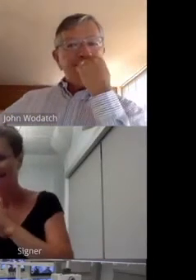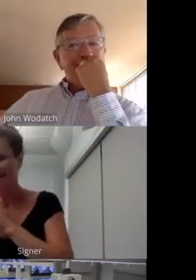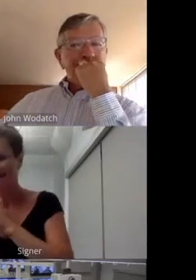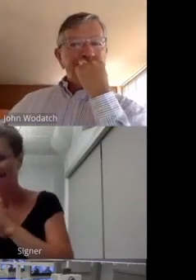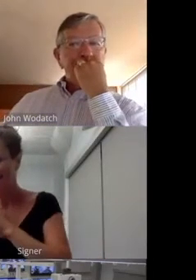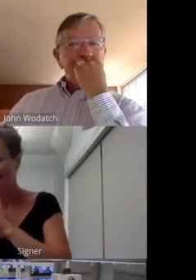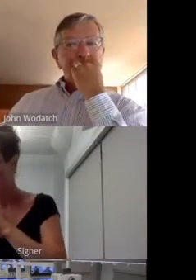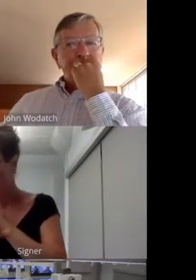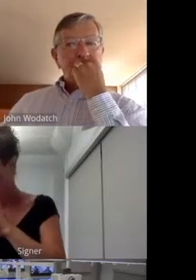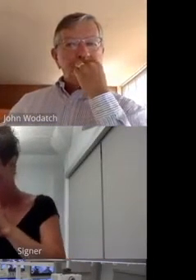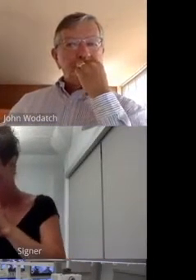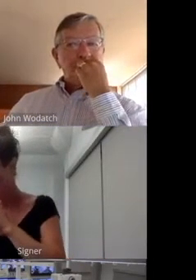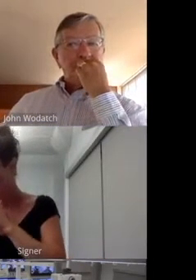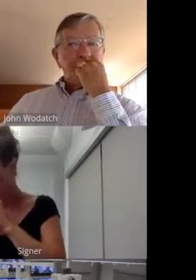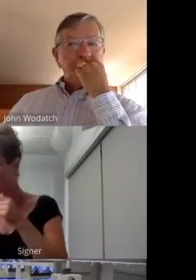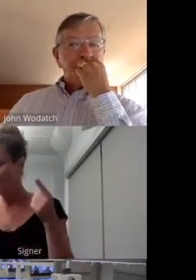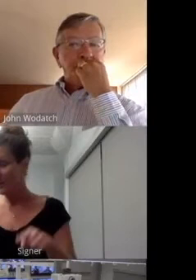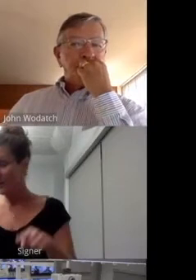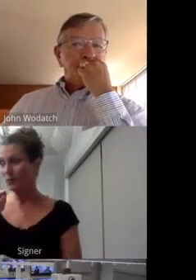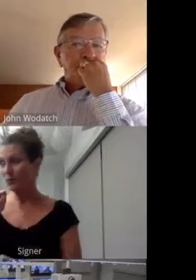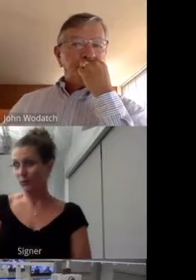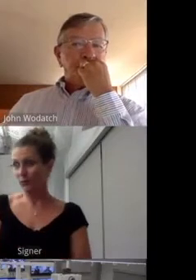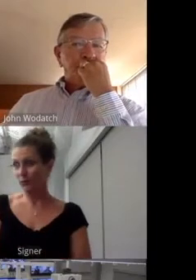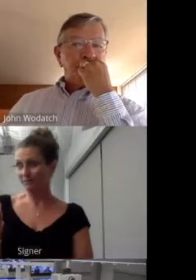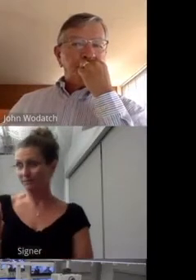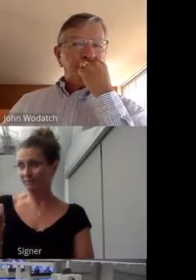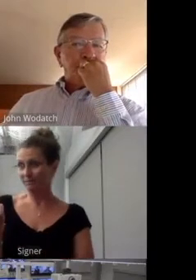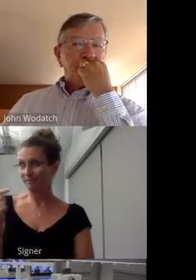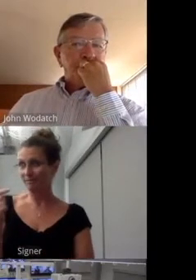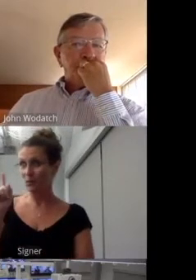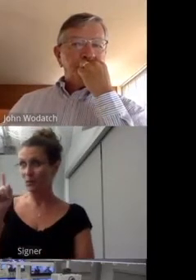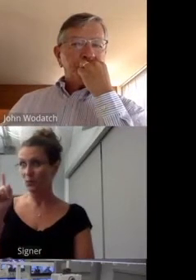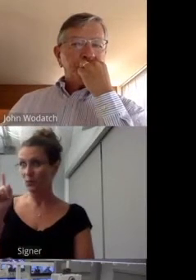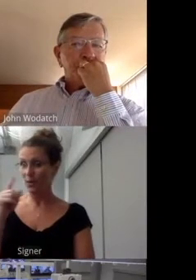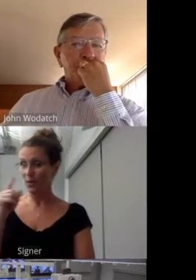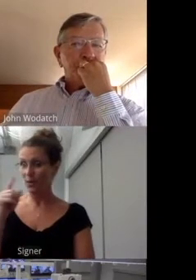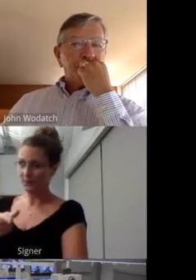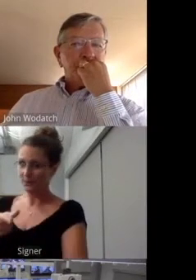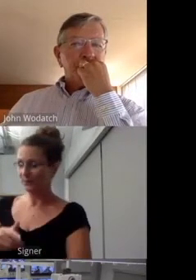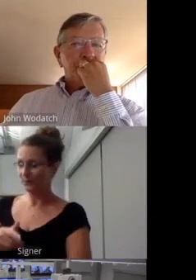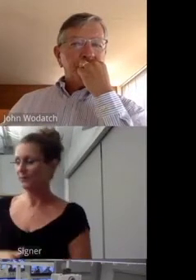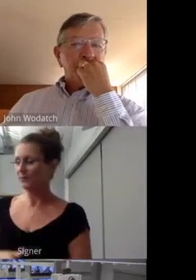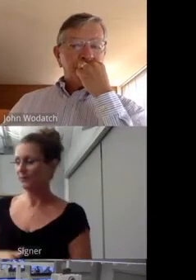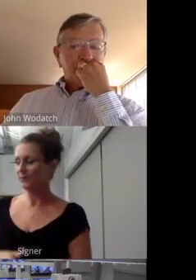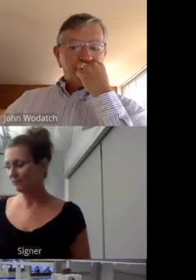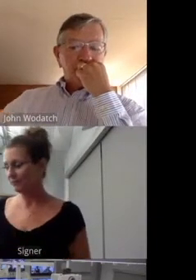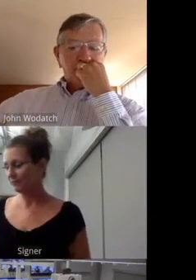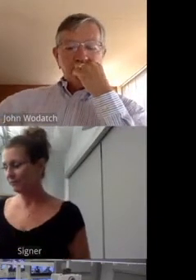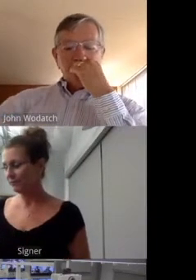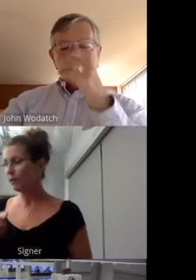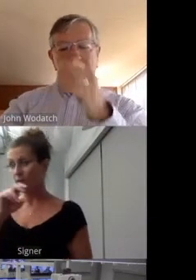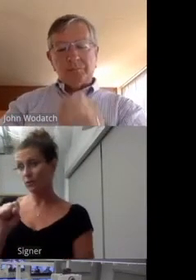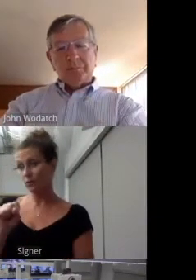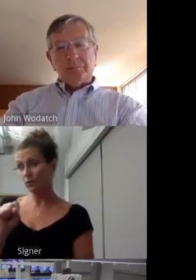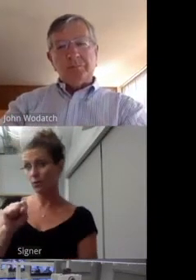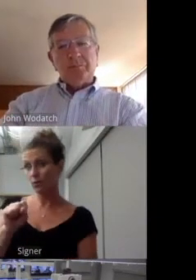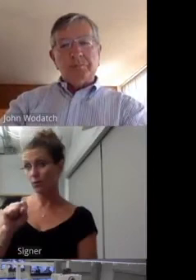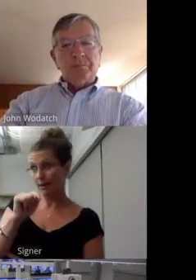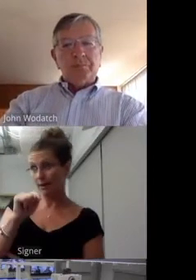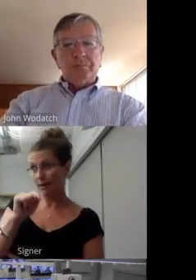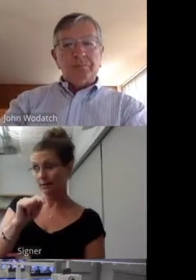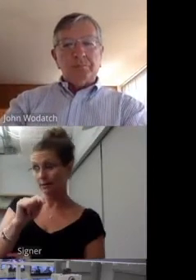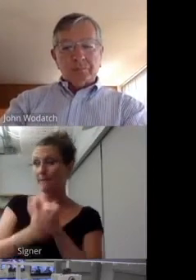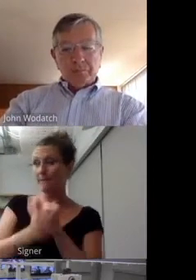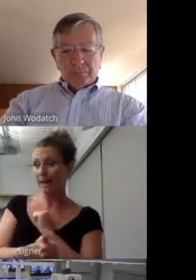2013 in Manitoba. By the way, the Nova Scotia Act also passed unanimously earlier this year,